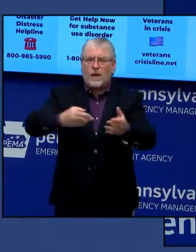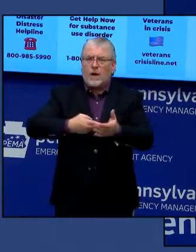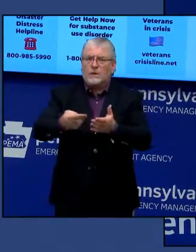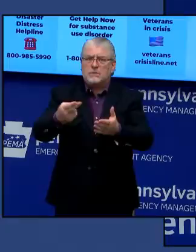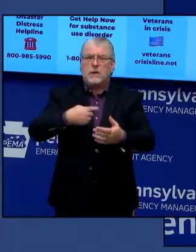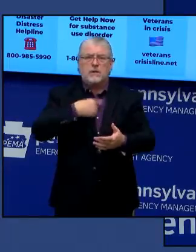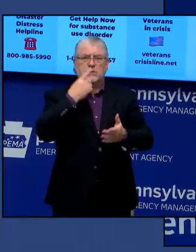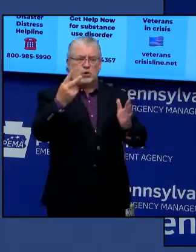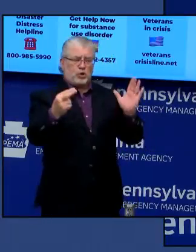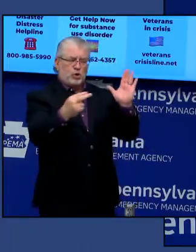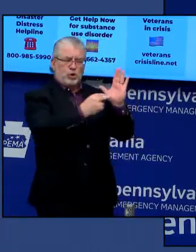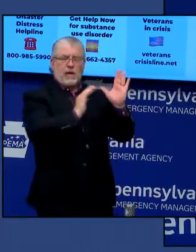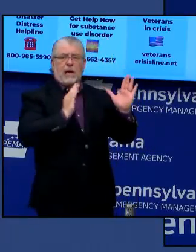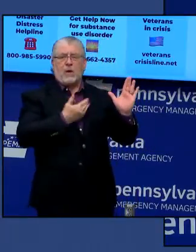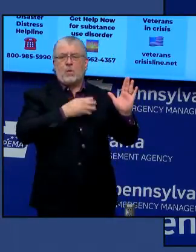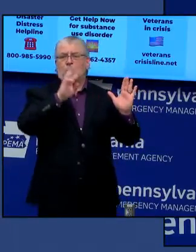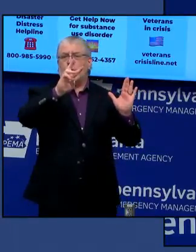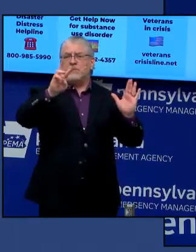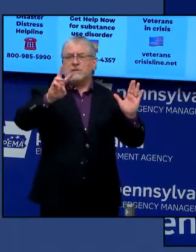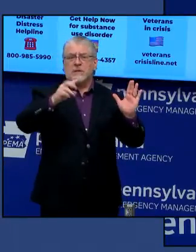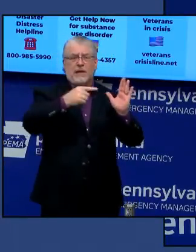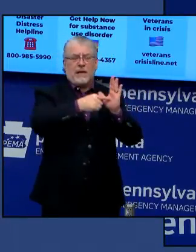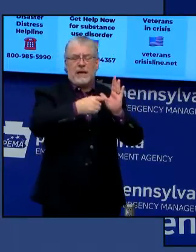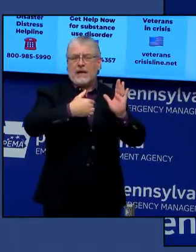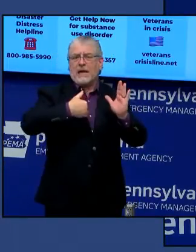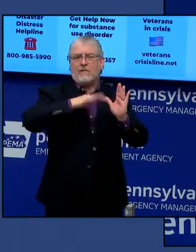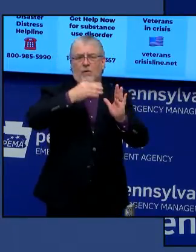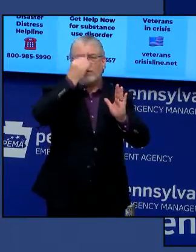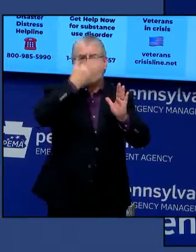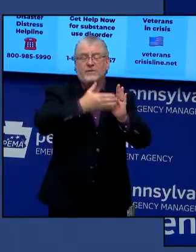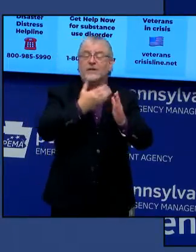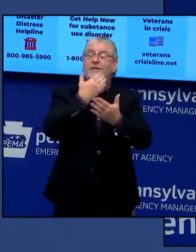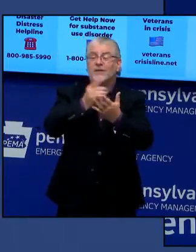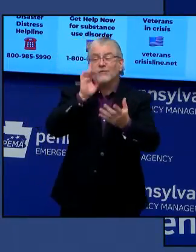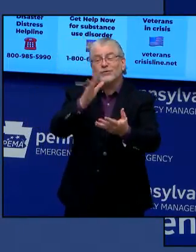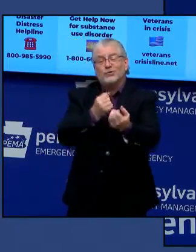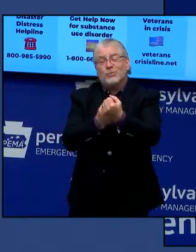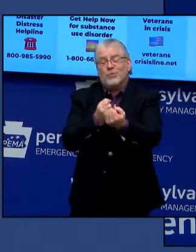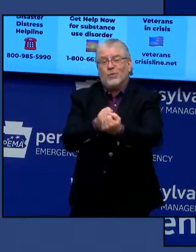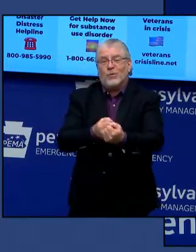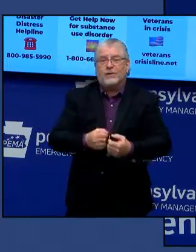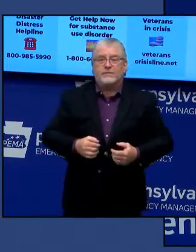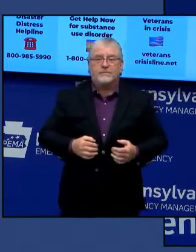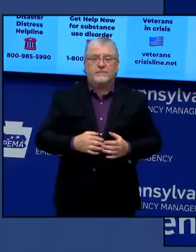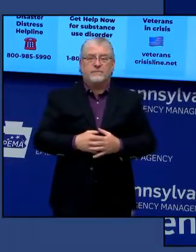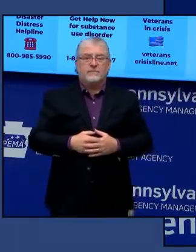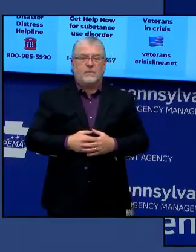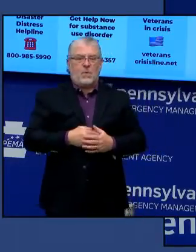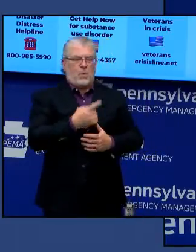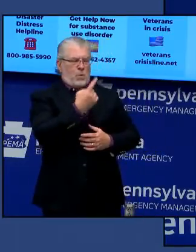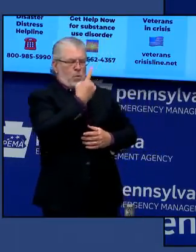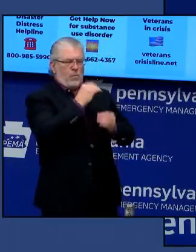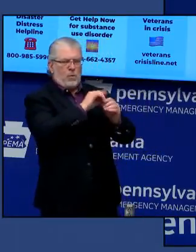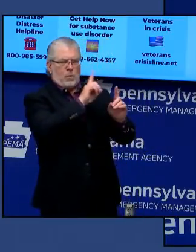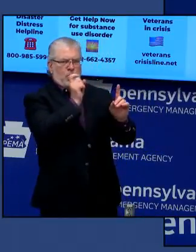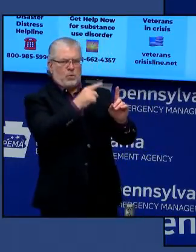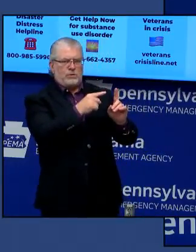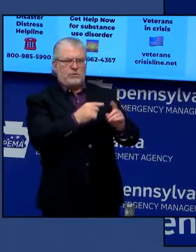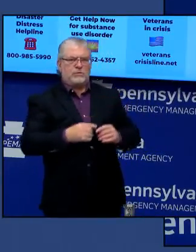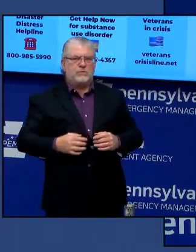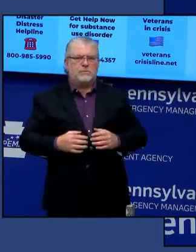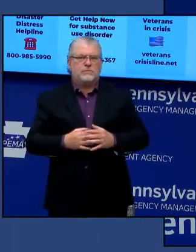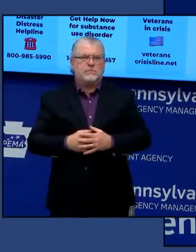support. You have one more question from News Talk 104.1. What is the biggest obstacle for the Department of Health to